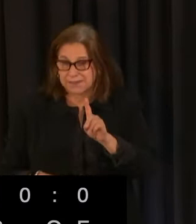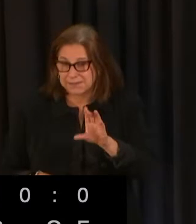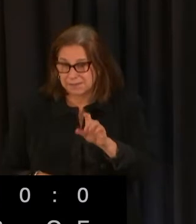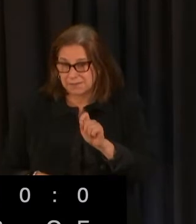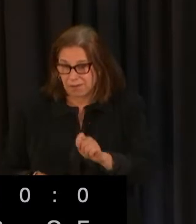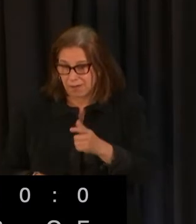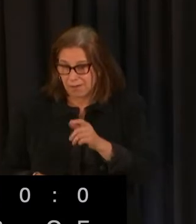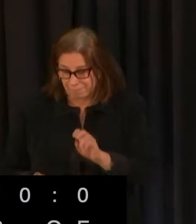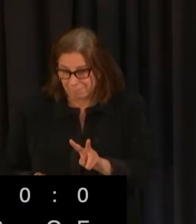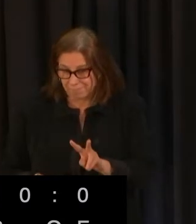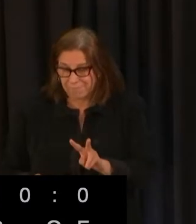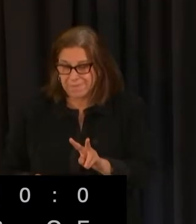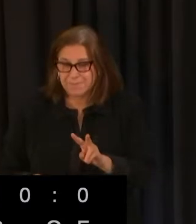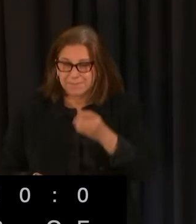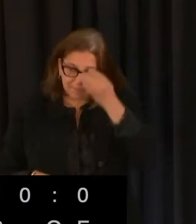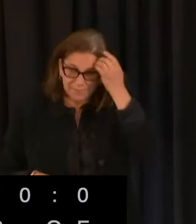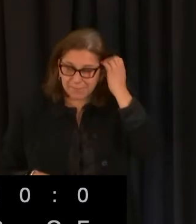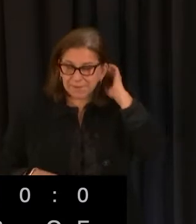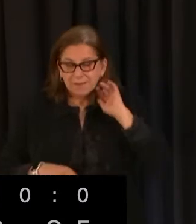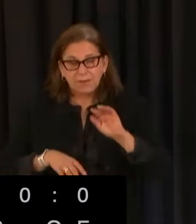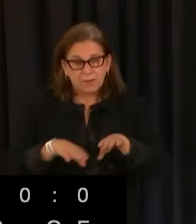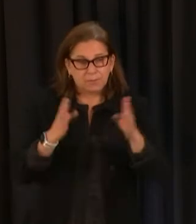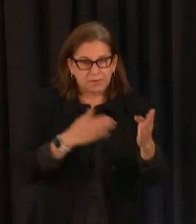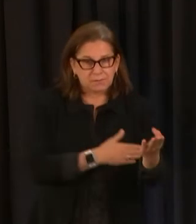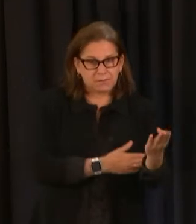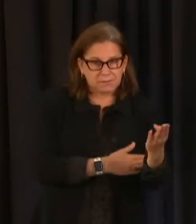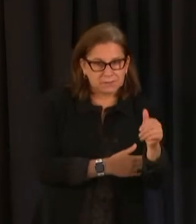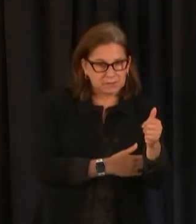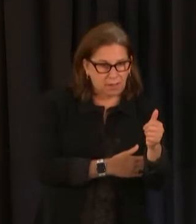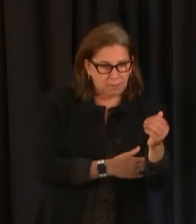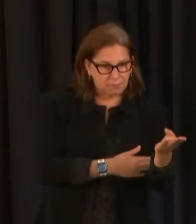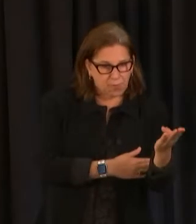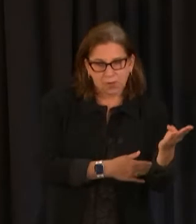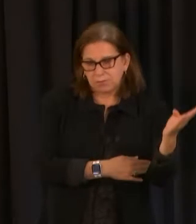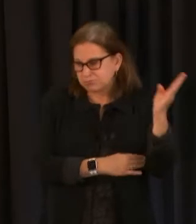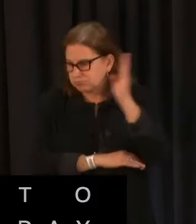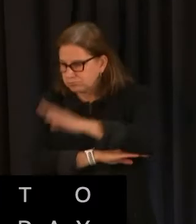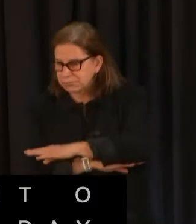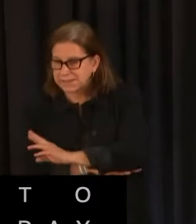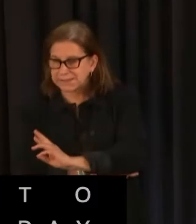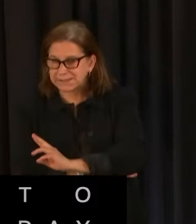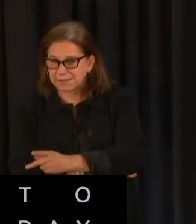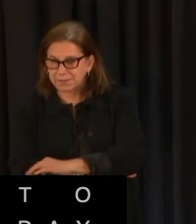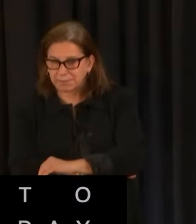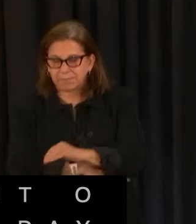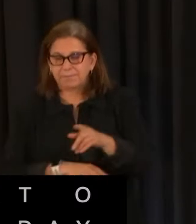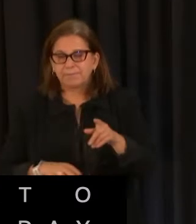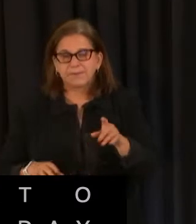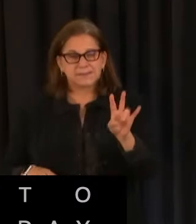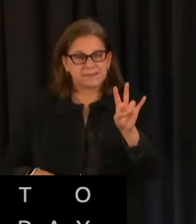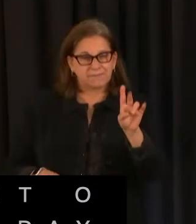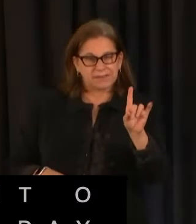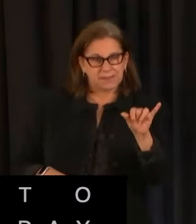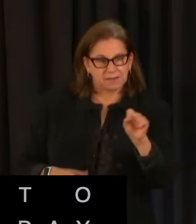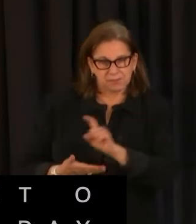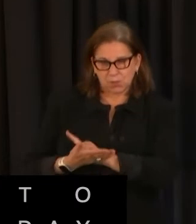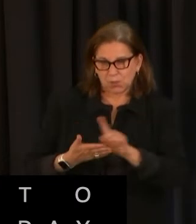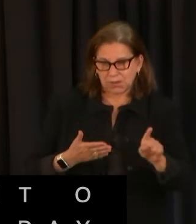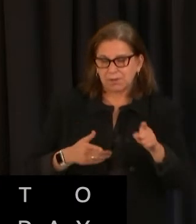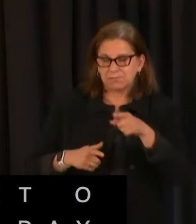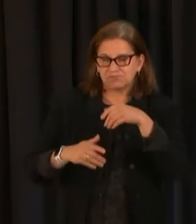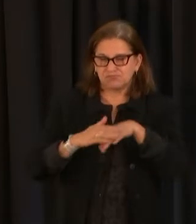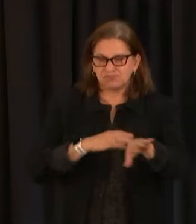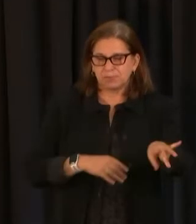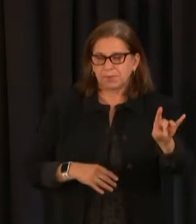off before 8 p.m., 7 days a week, those samples will be collected by DC Health.